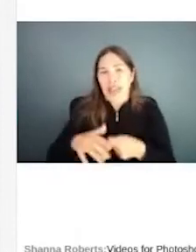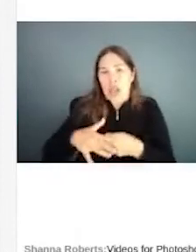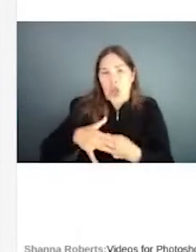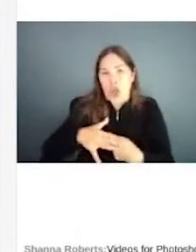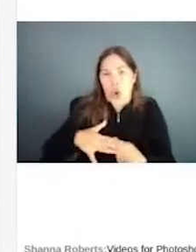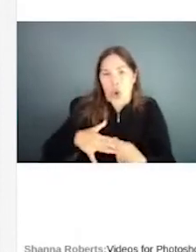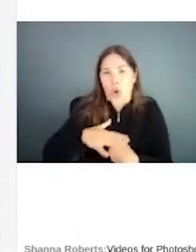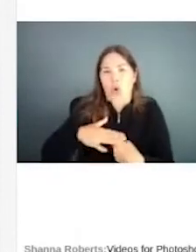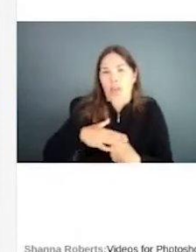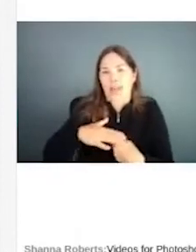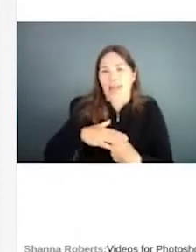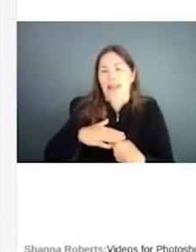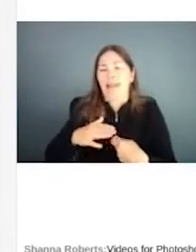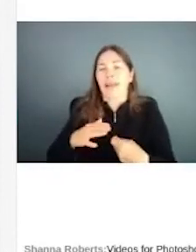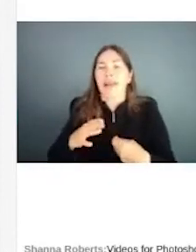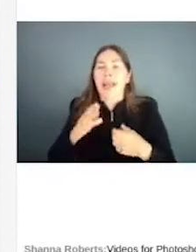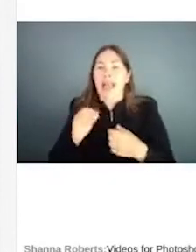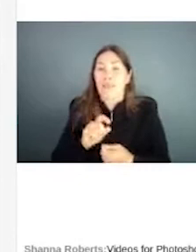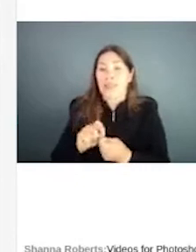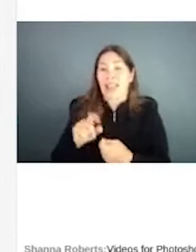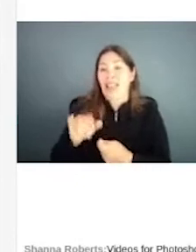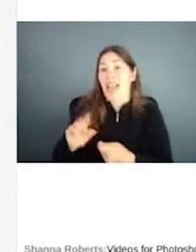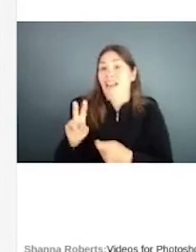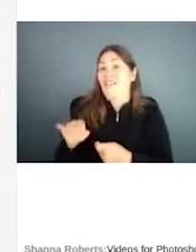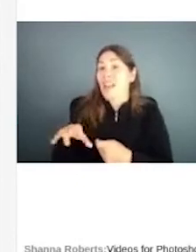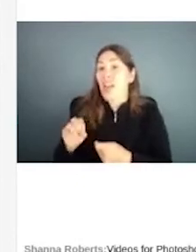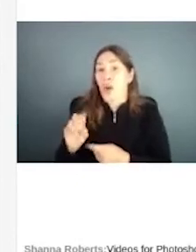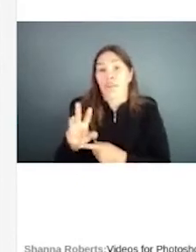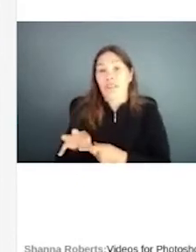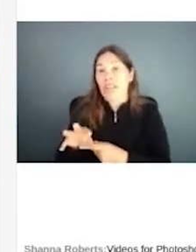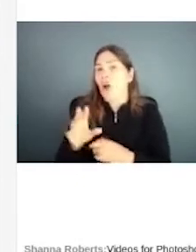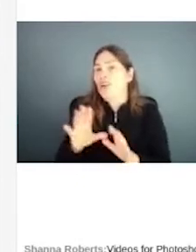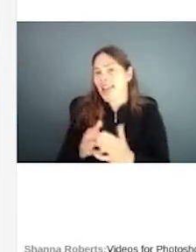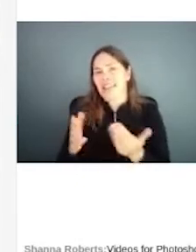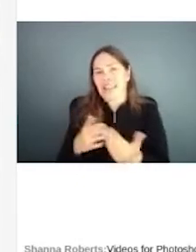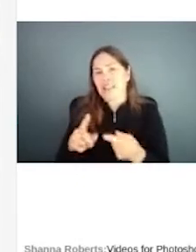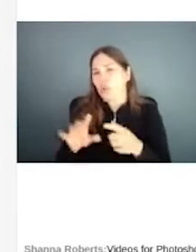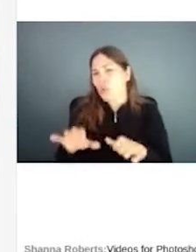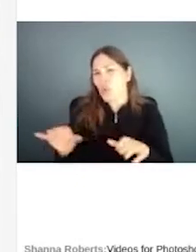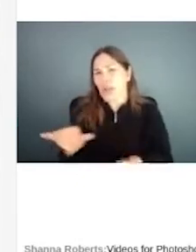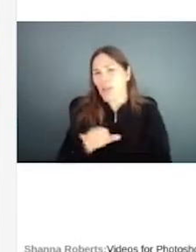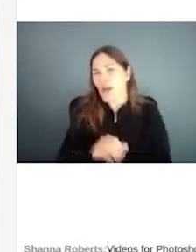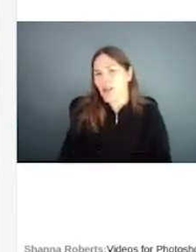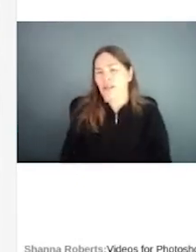and in particular in the video class, it's very easy to do that as well. But it makes it much more relevant for the